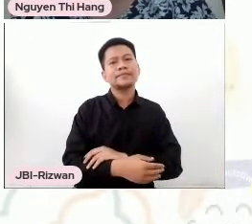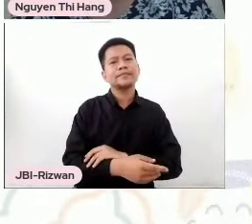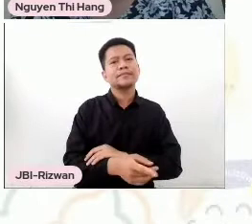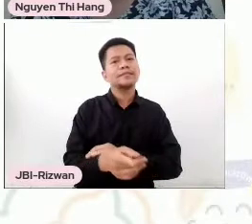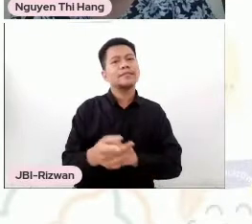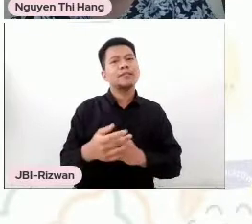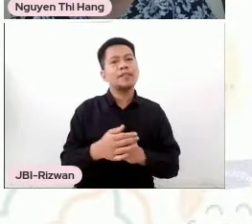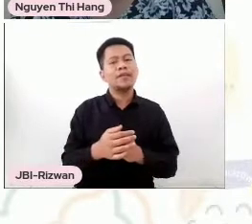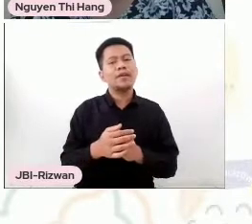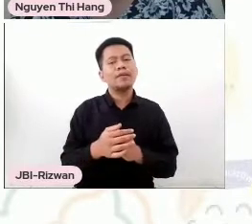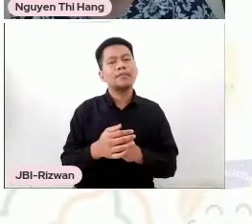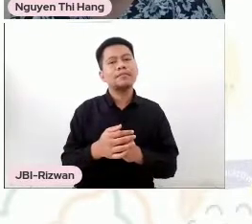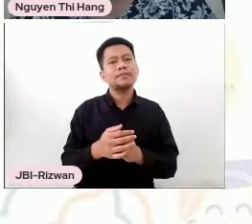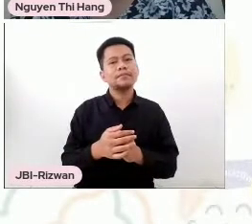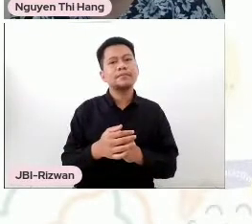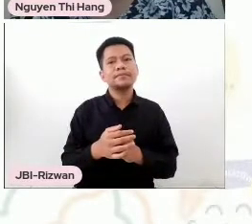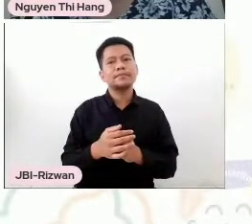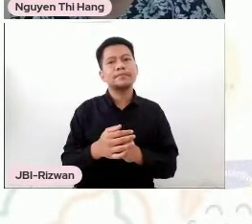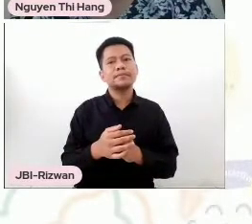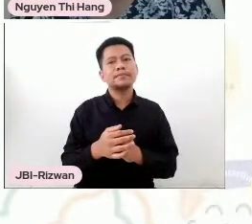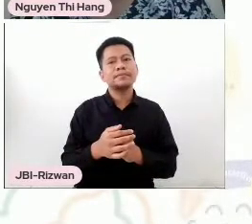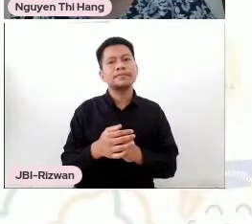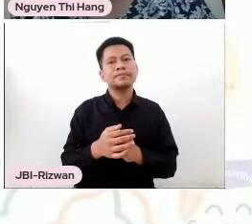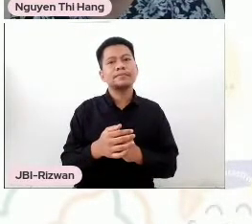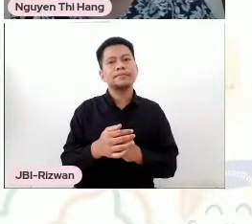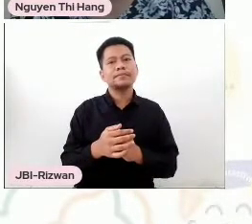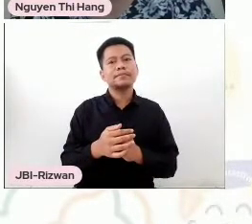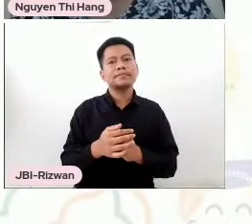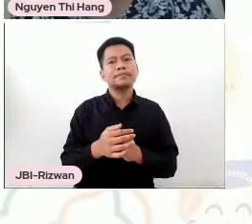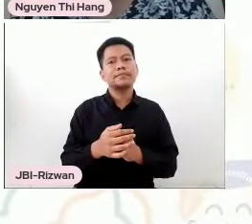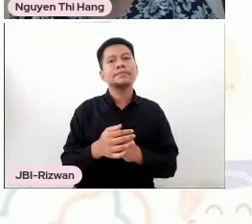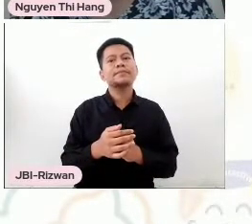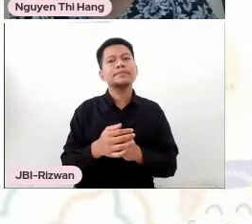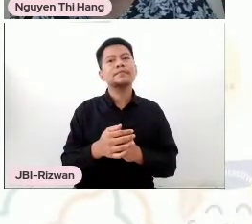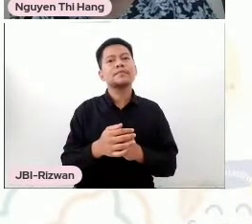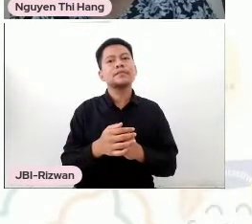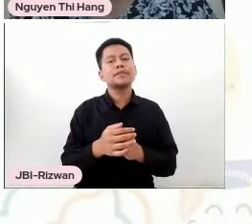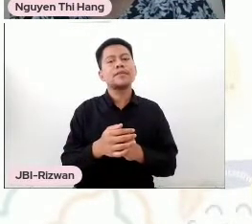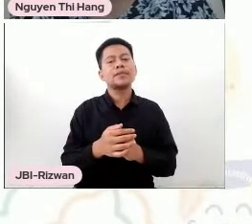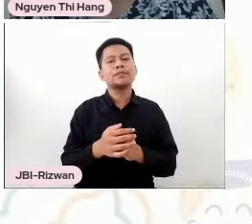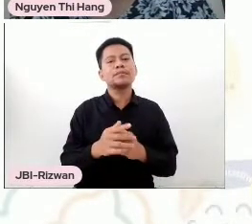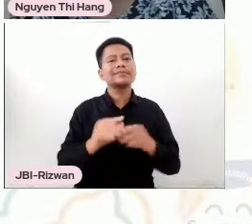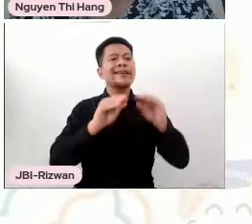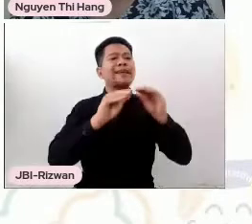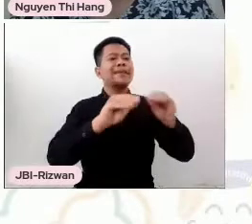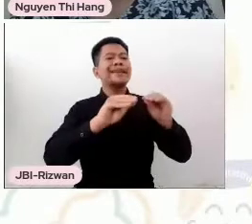five status announced by UNESCO. First,